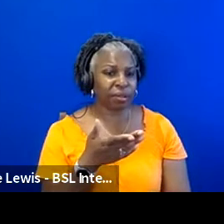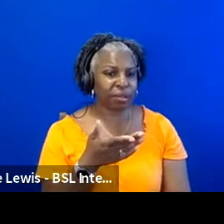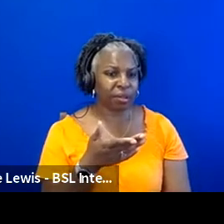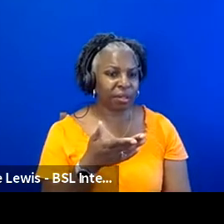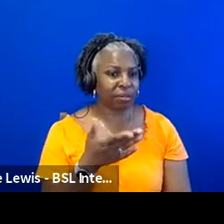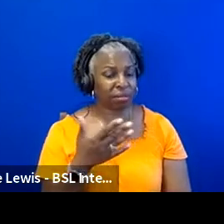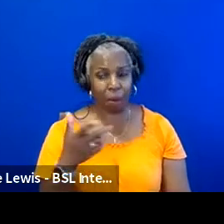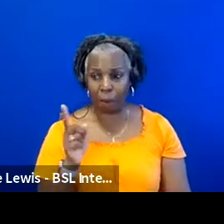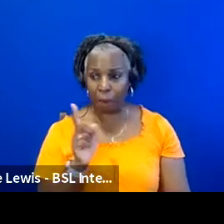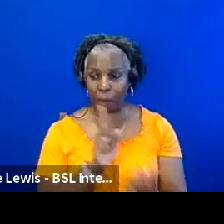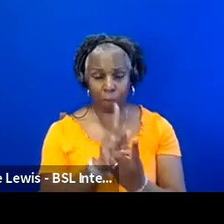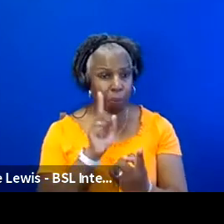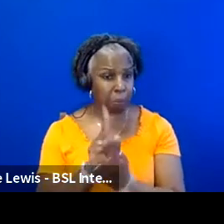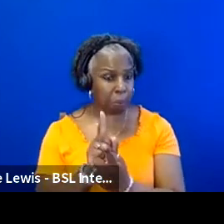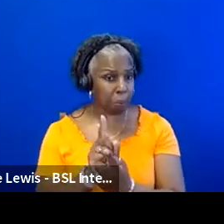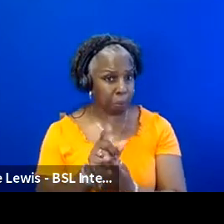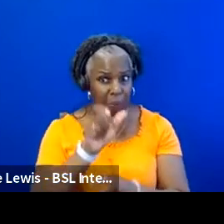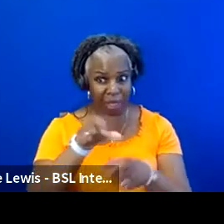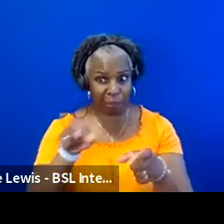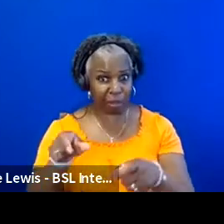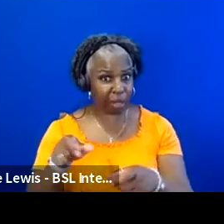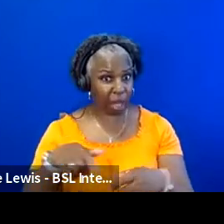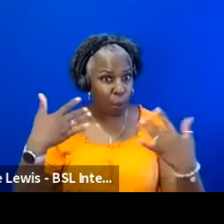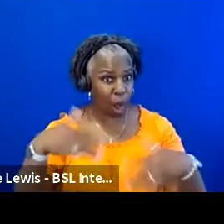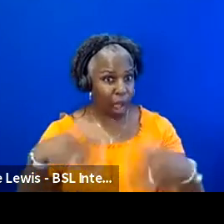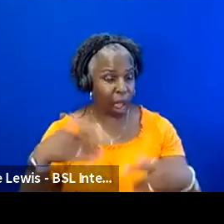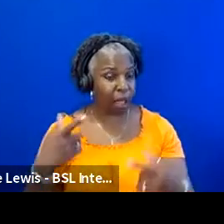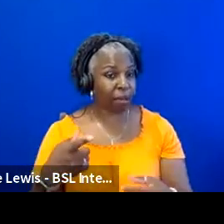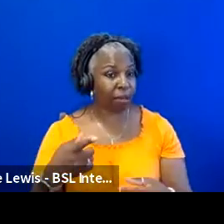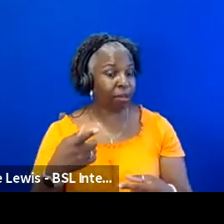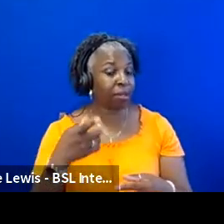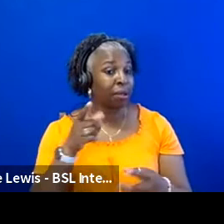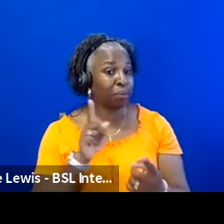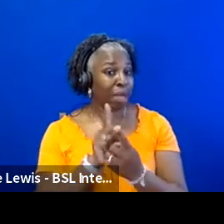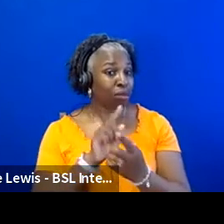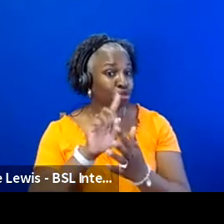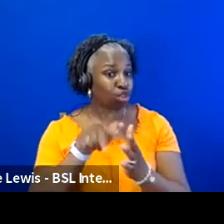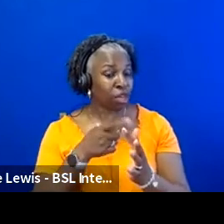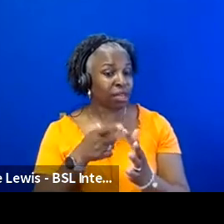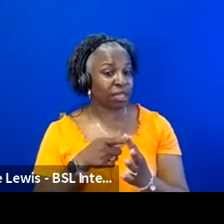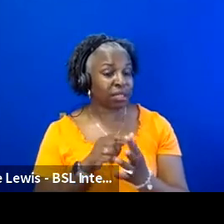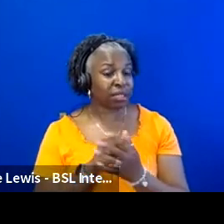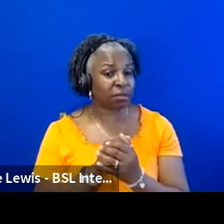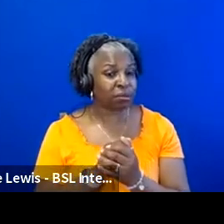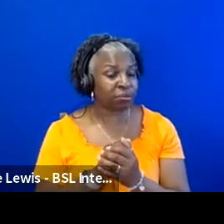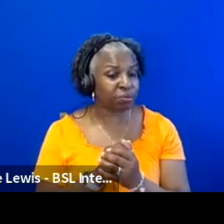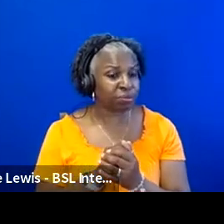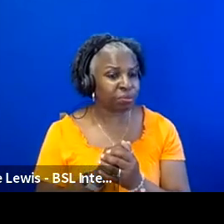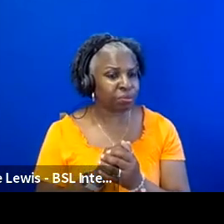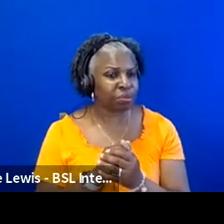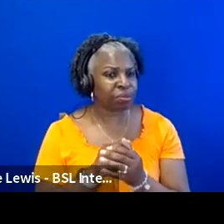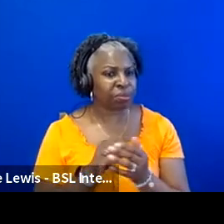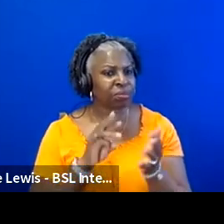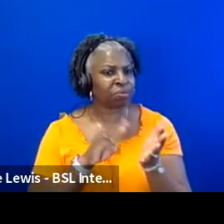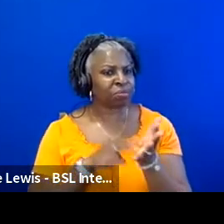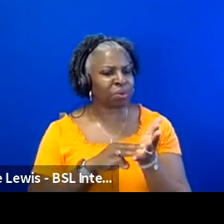fantastic people, and I met a Syrian journalist, her name Yasmin Marai. She started an